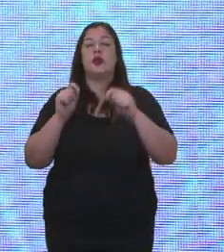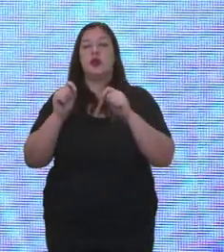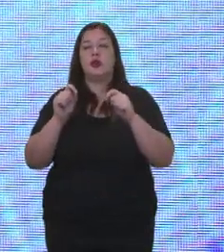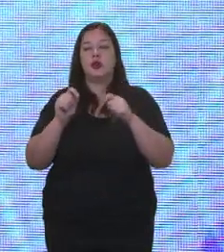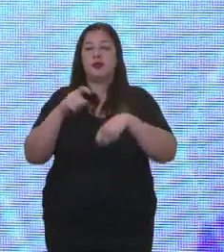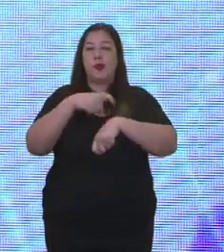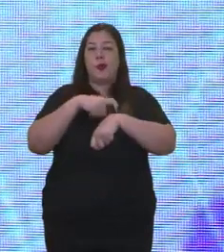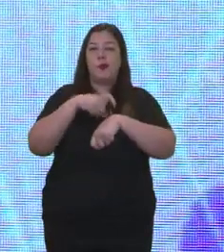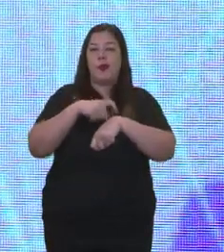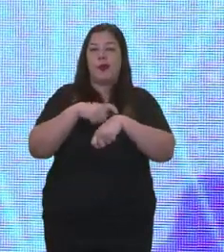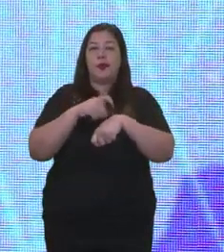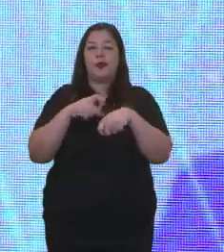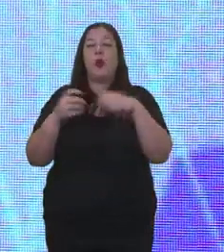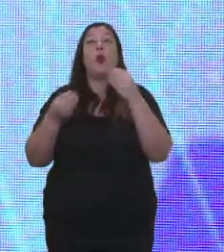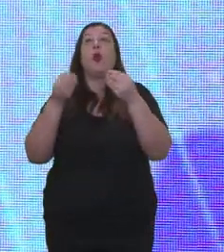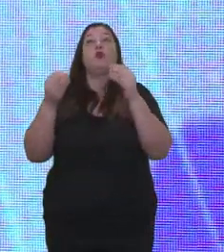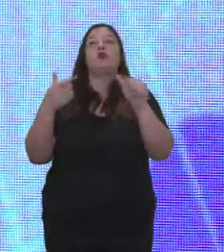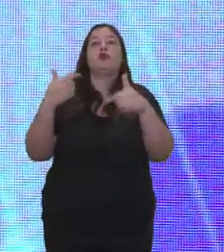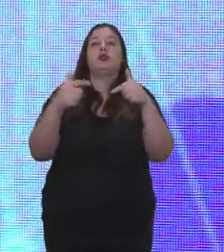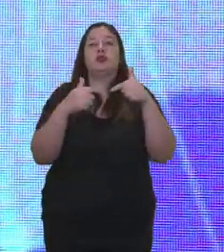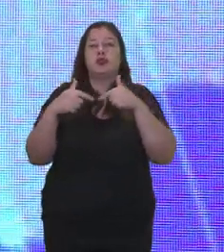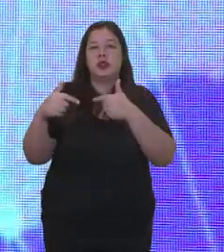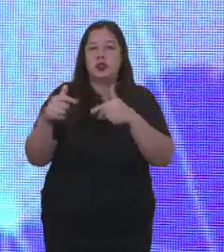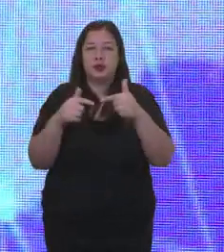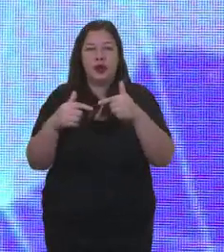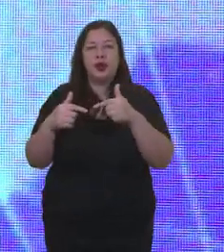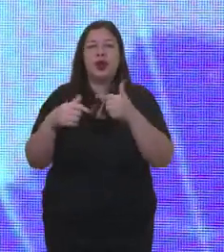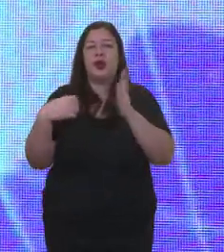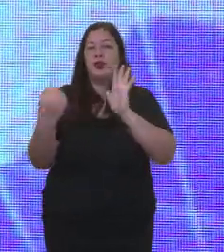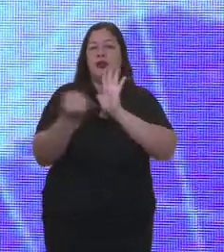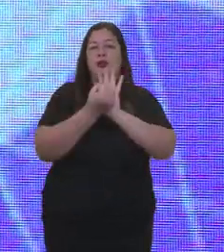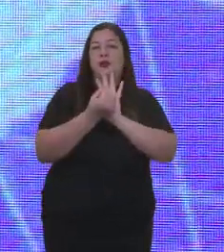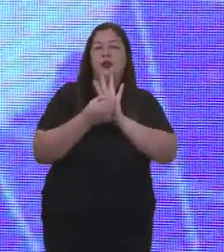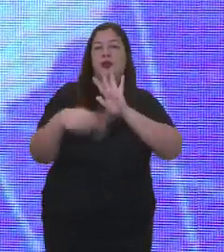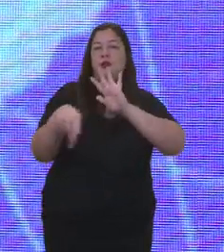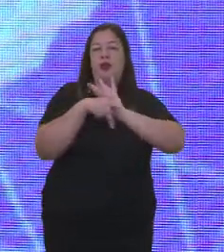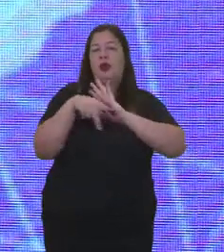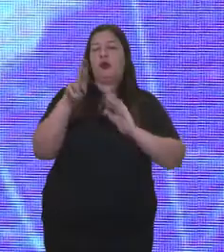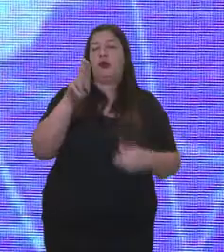Then we had that moment on how to work with philanthropy